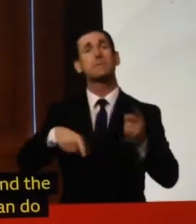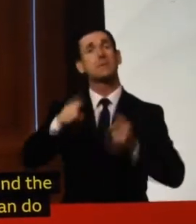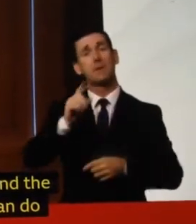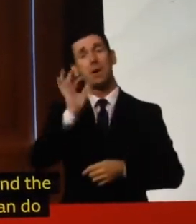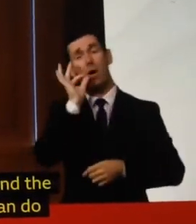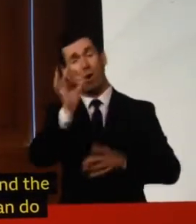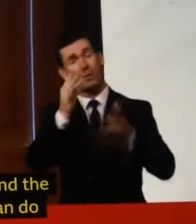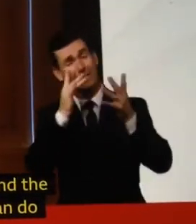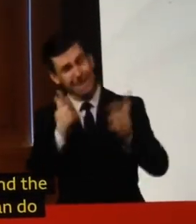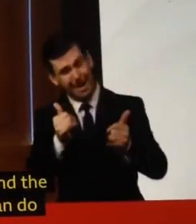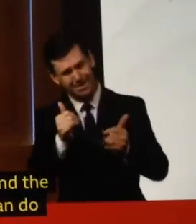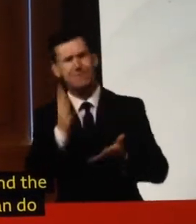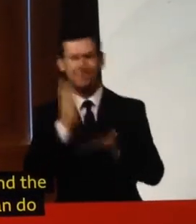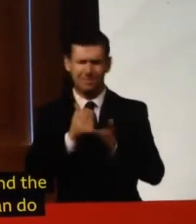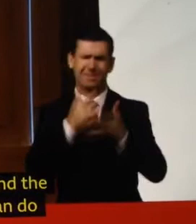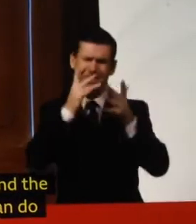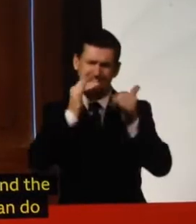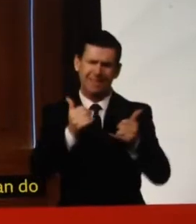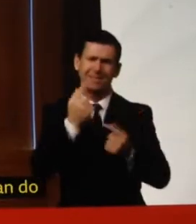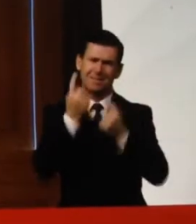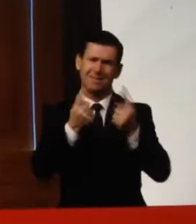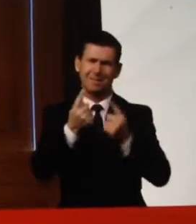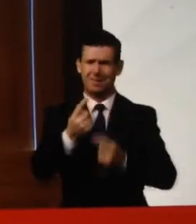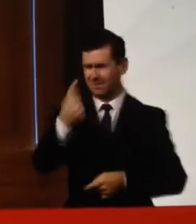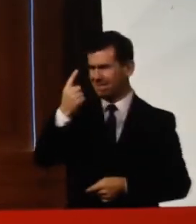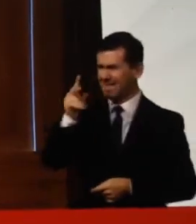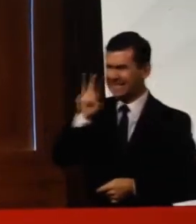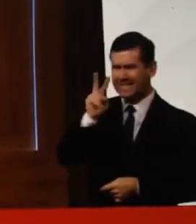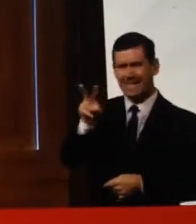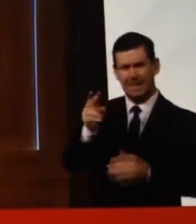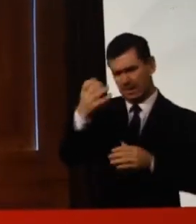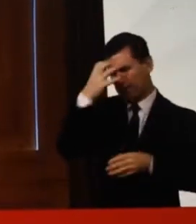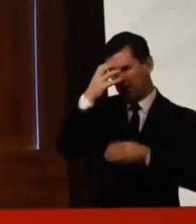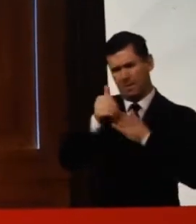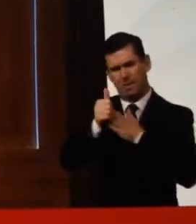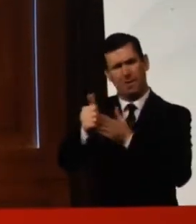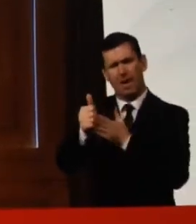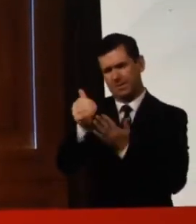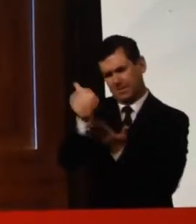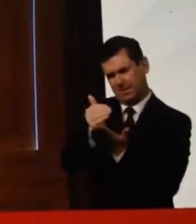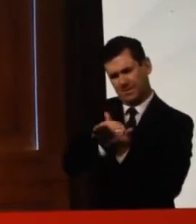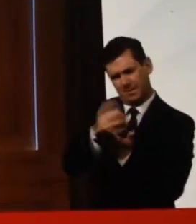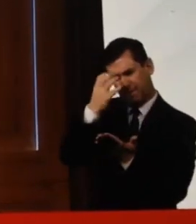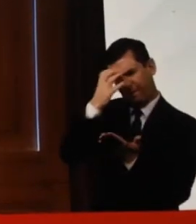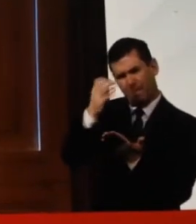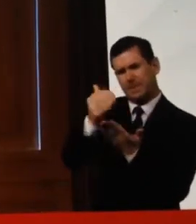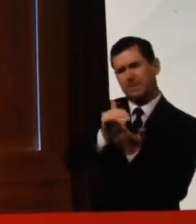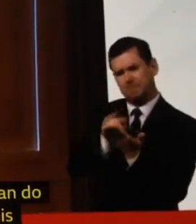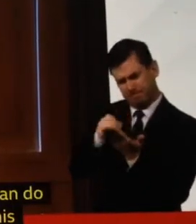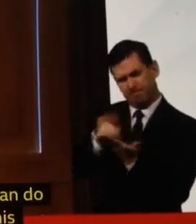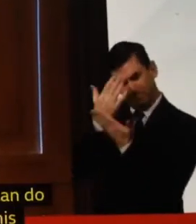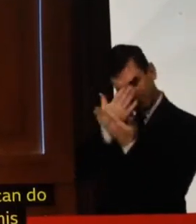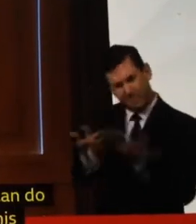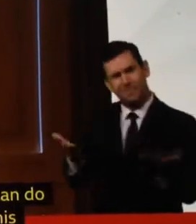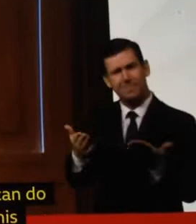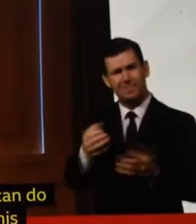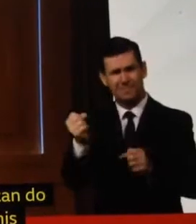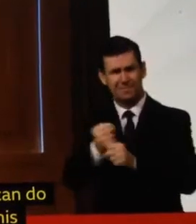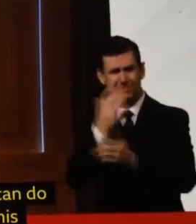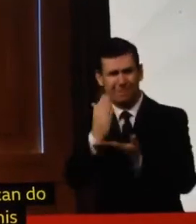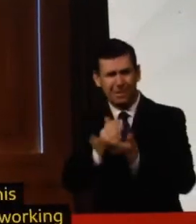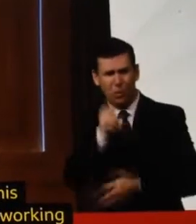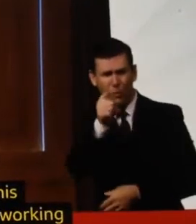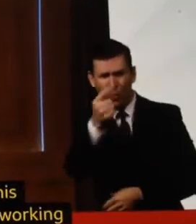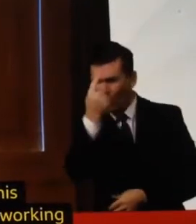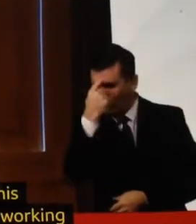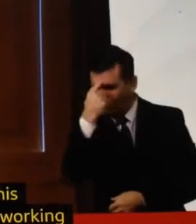to and follow the government guidelines. Make sure that you focus on getting your booster if you haven't already. And if